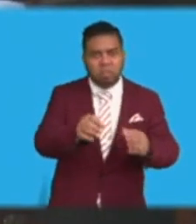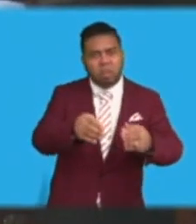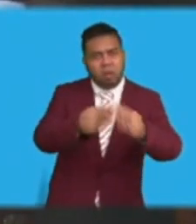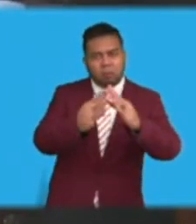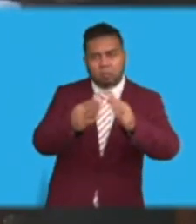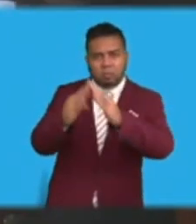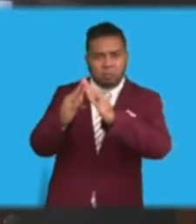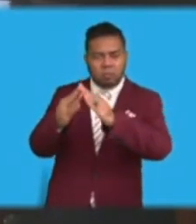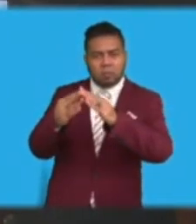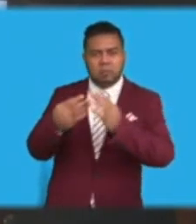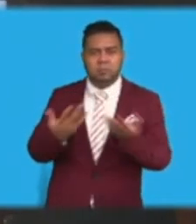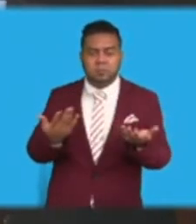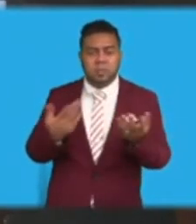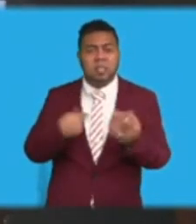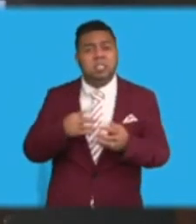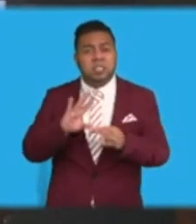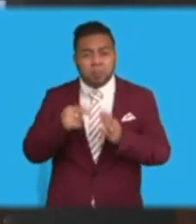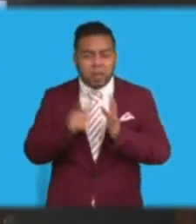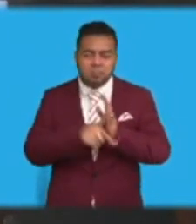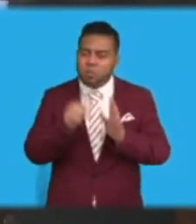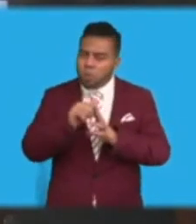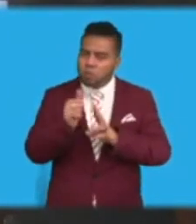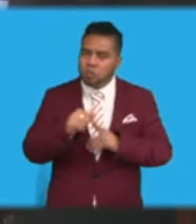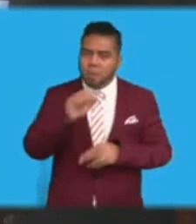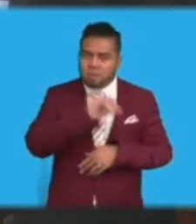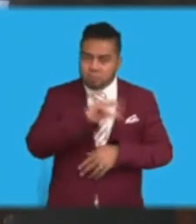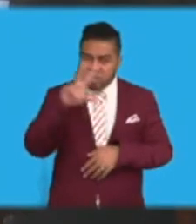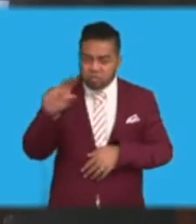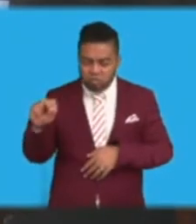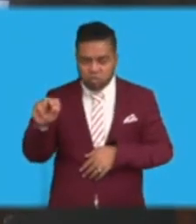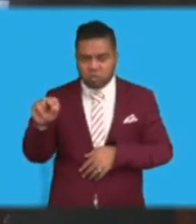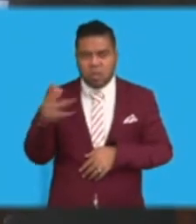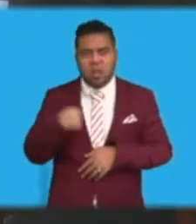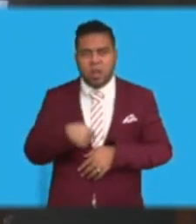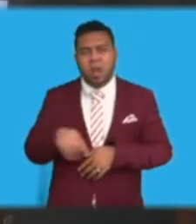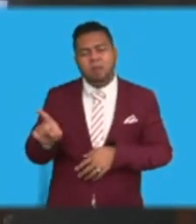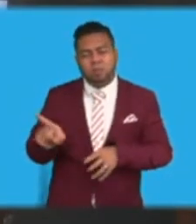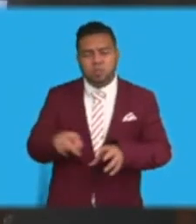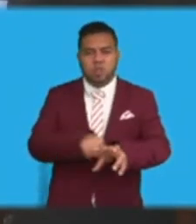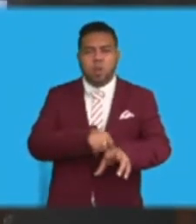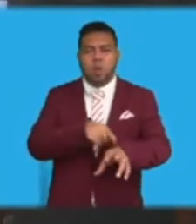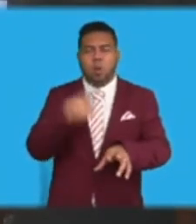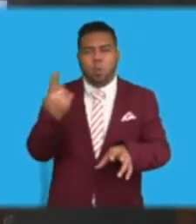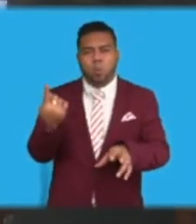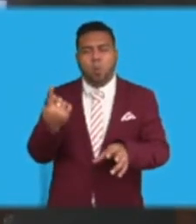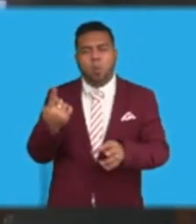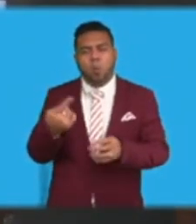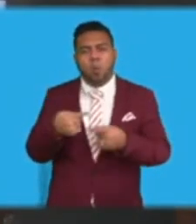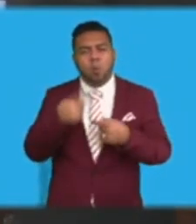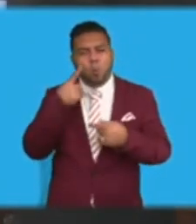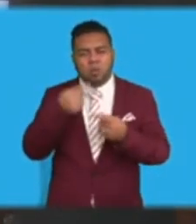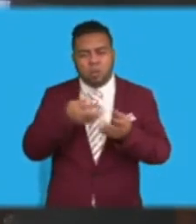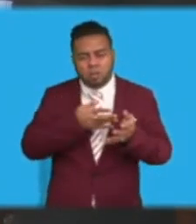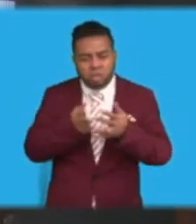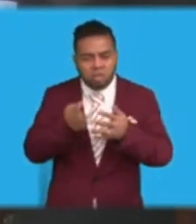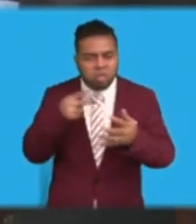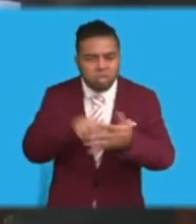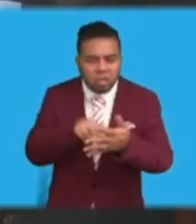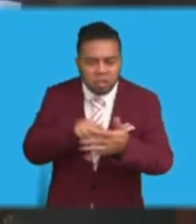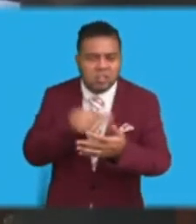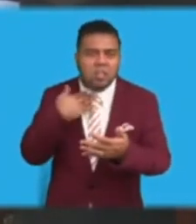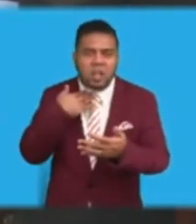Sometimes bridges that have been constructed over rivers can slow the discharge of water and reduce the river's capacity to hold more. These bridges